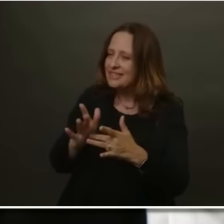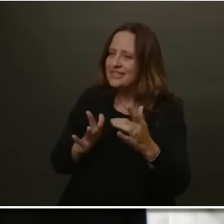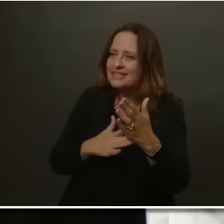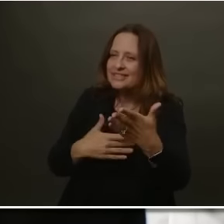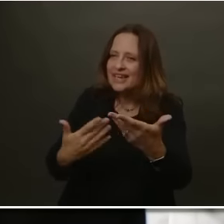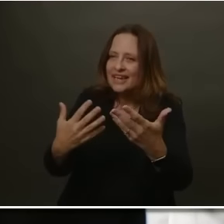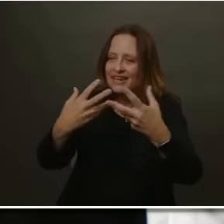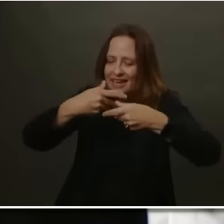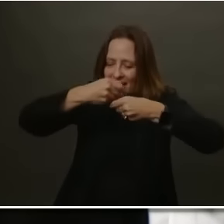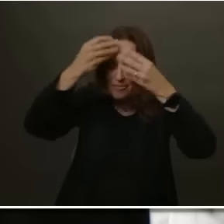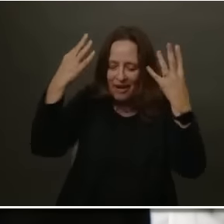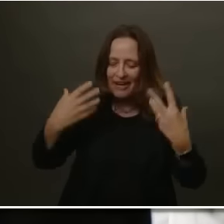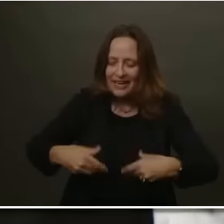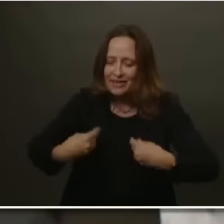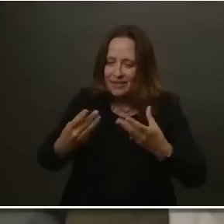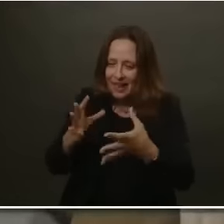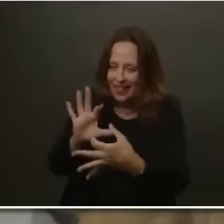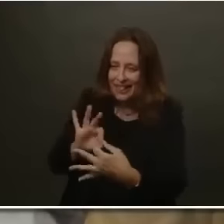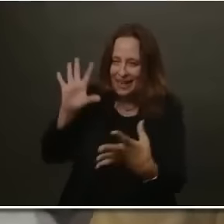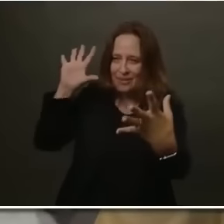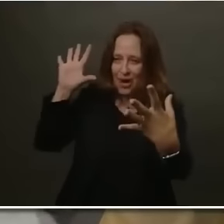The Gospel of the Lord.